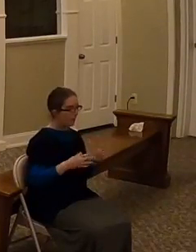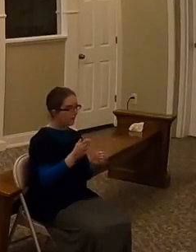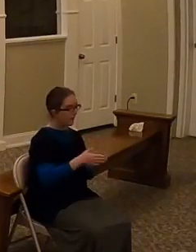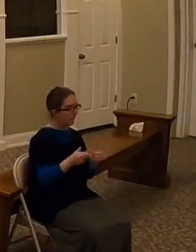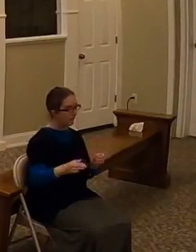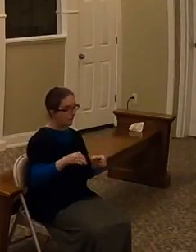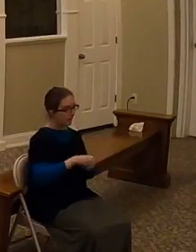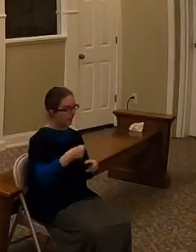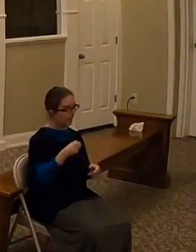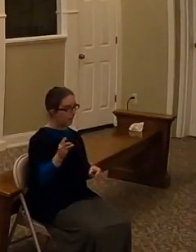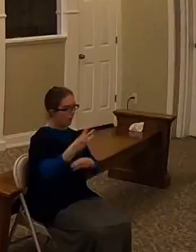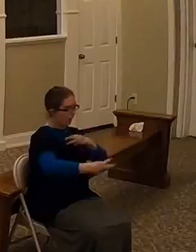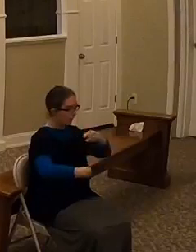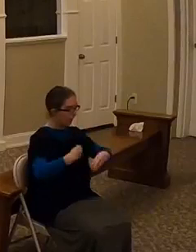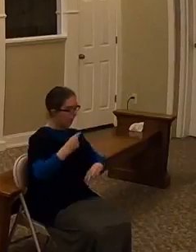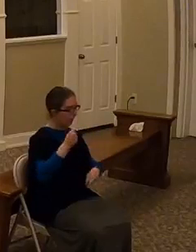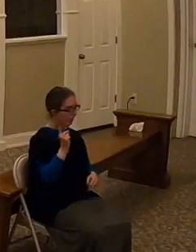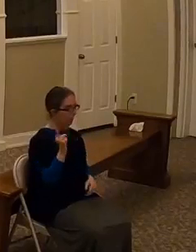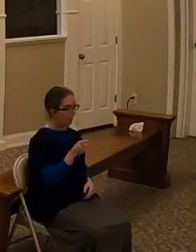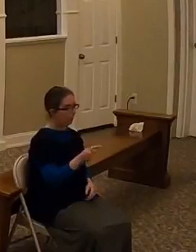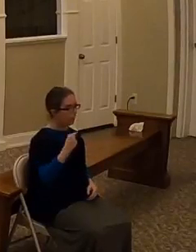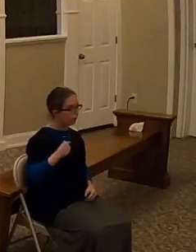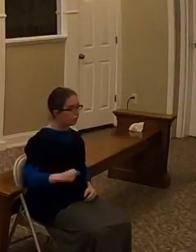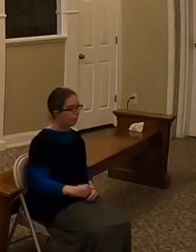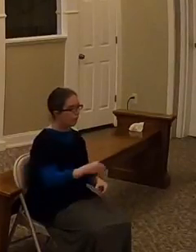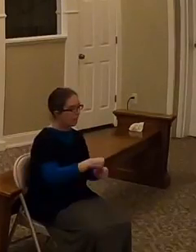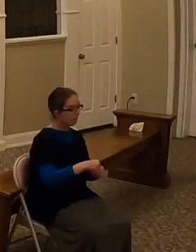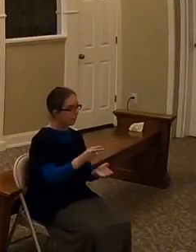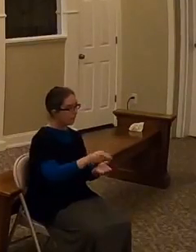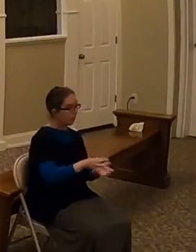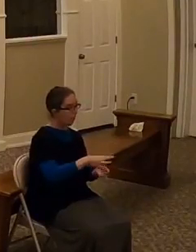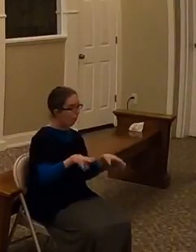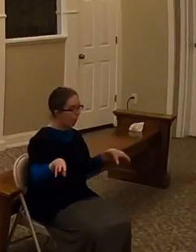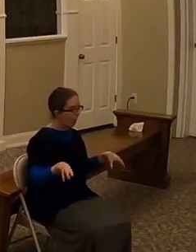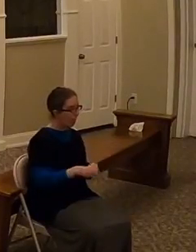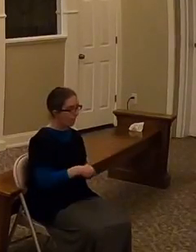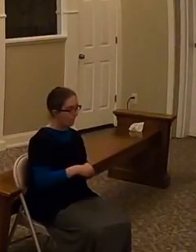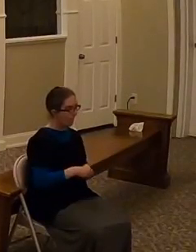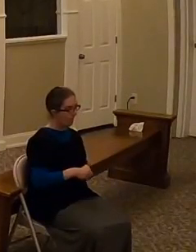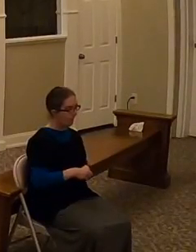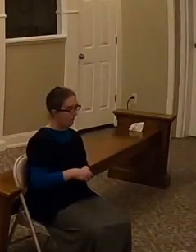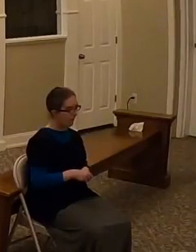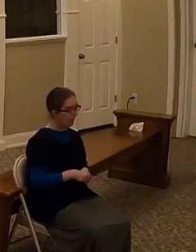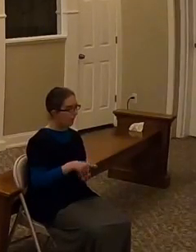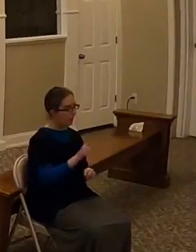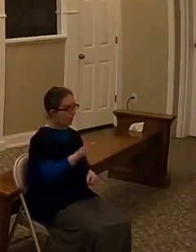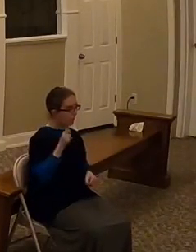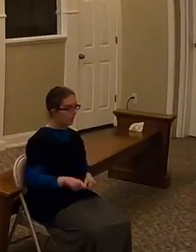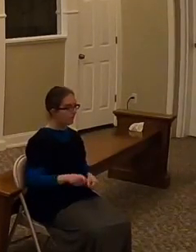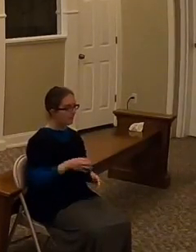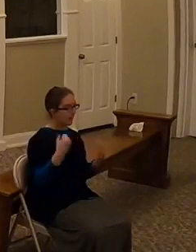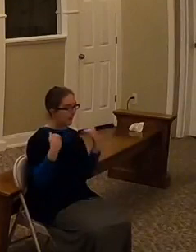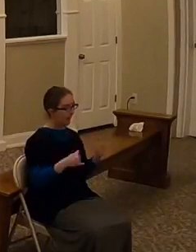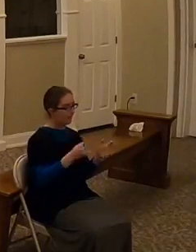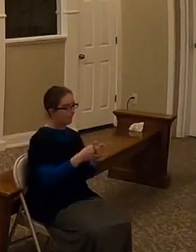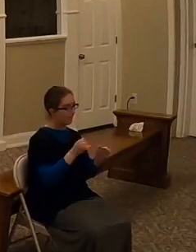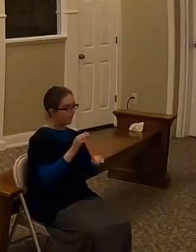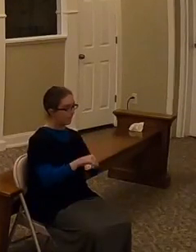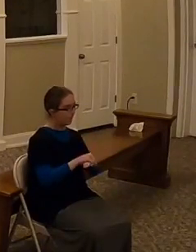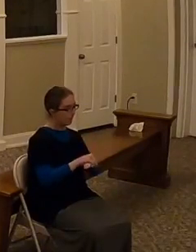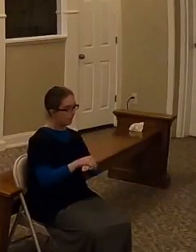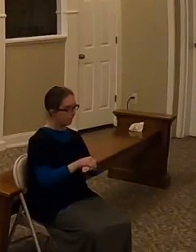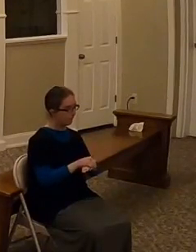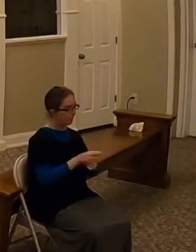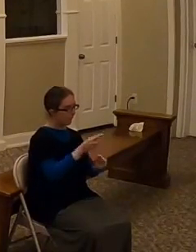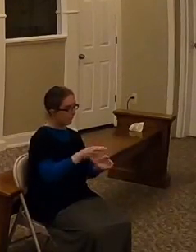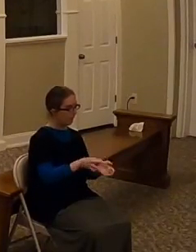with it. Because you're going into a holy wedding ceremony, and you better have on the wedding garment. You know what the wedding